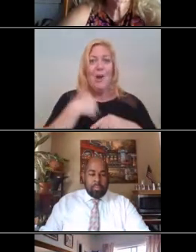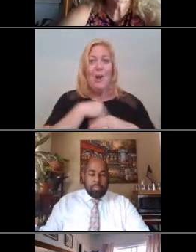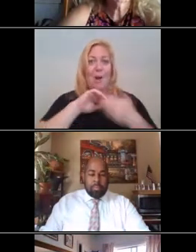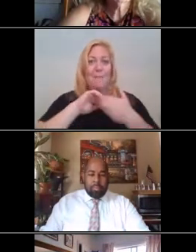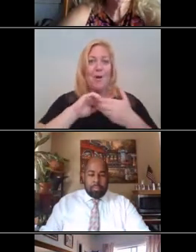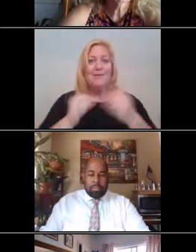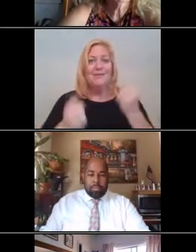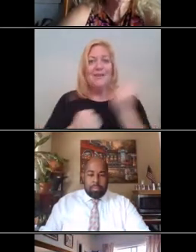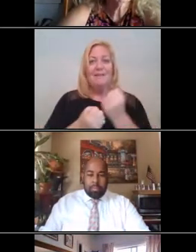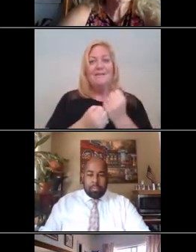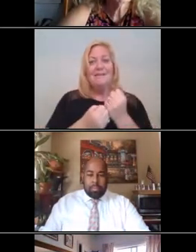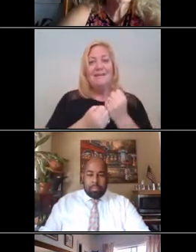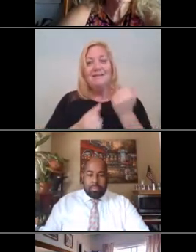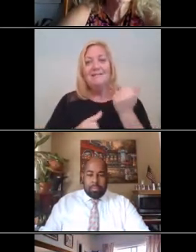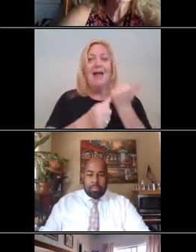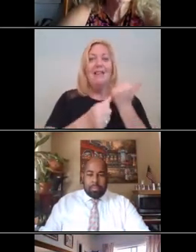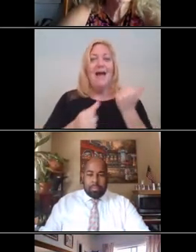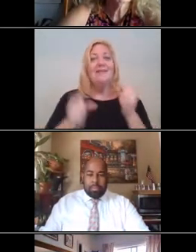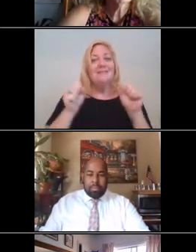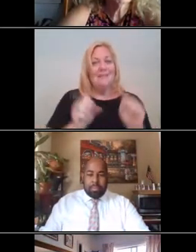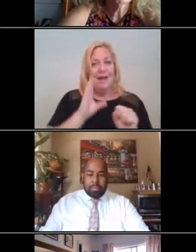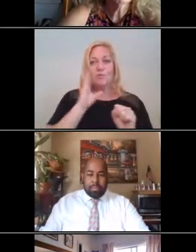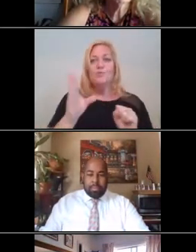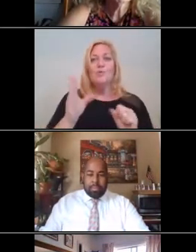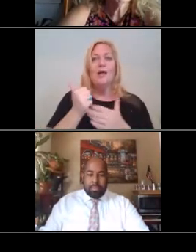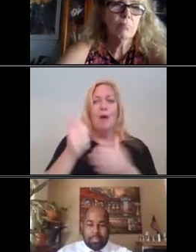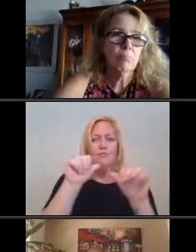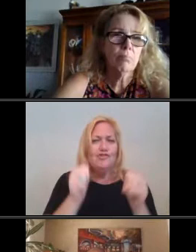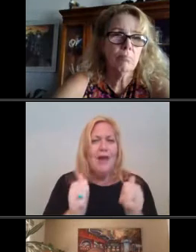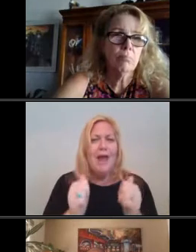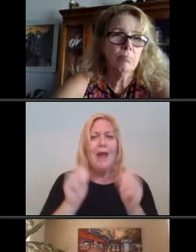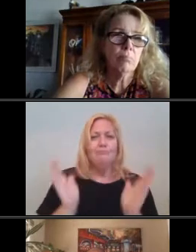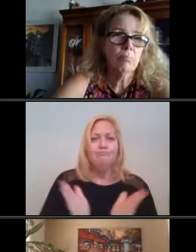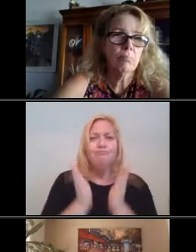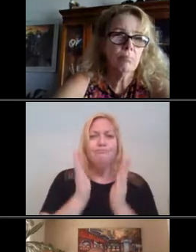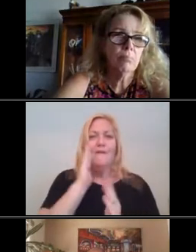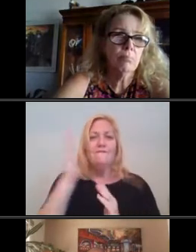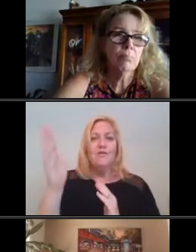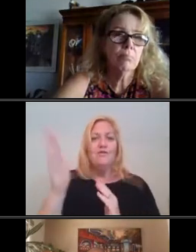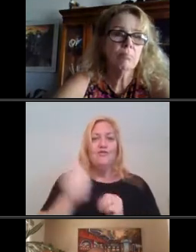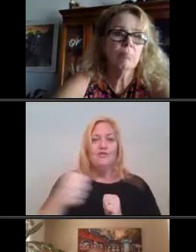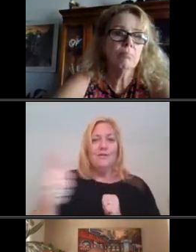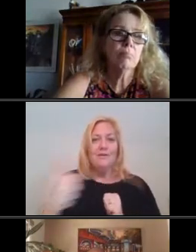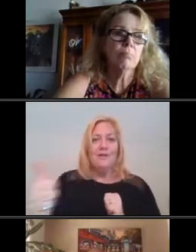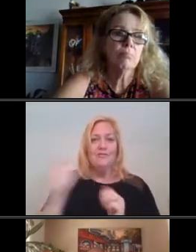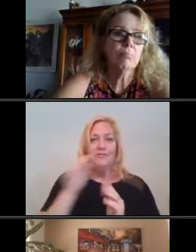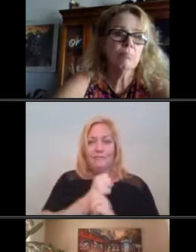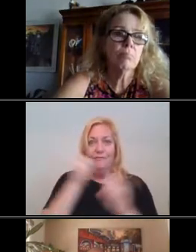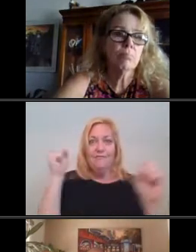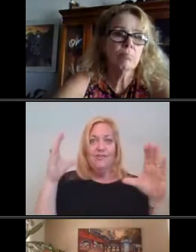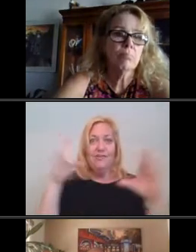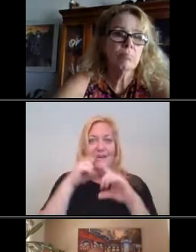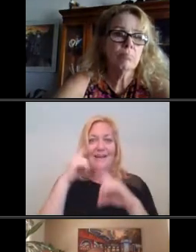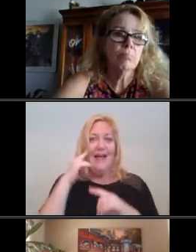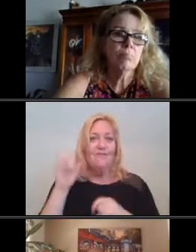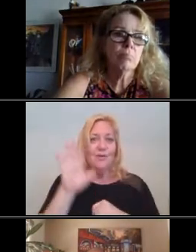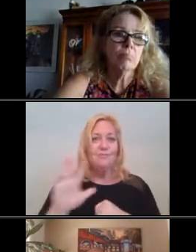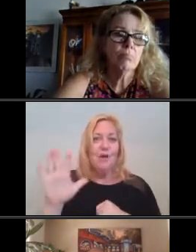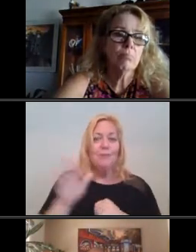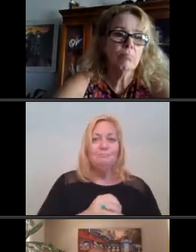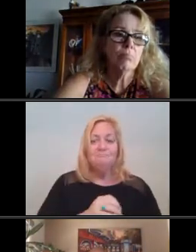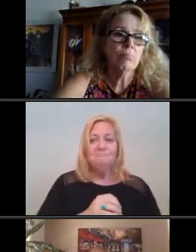advocacy allies can and will help shape our transportation futures in California and beyond. Additionally, we